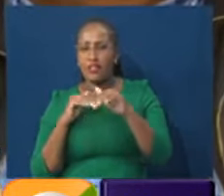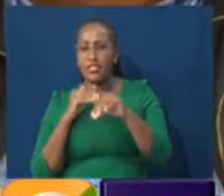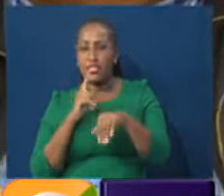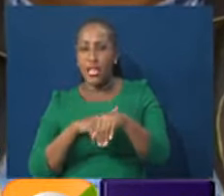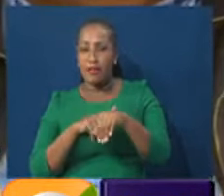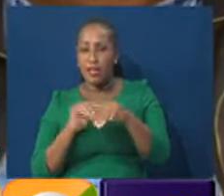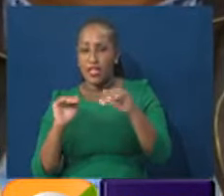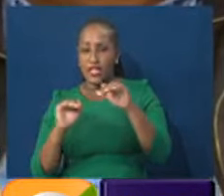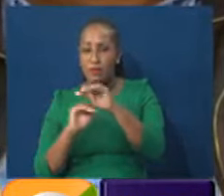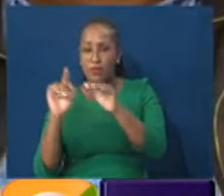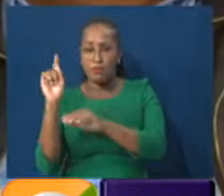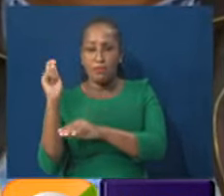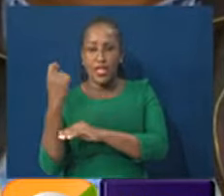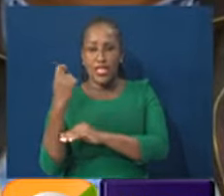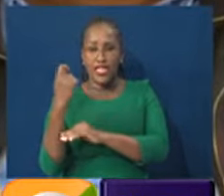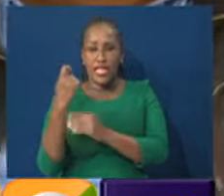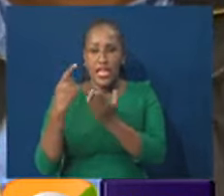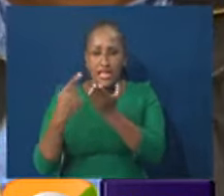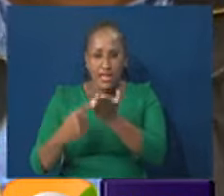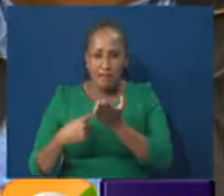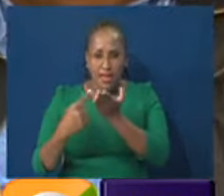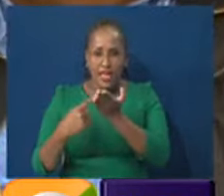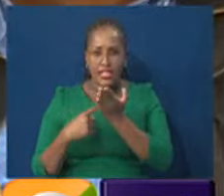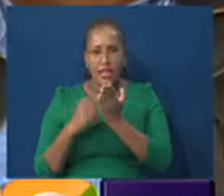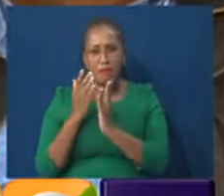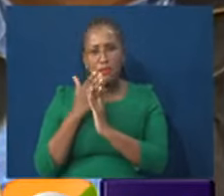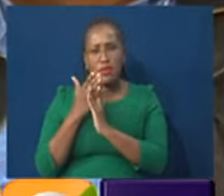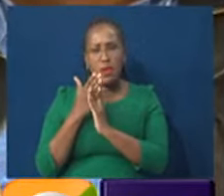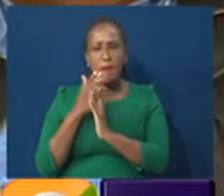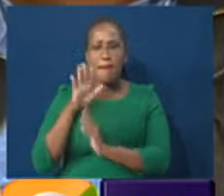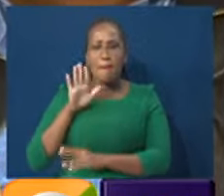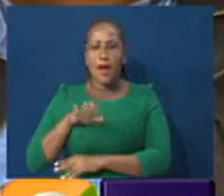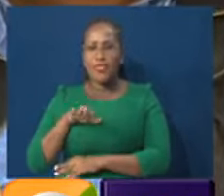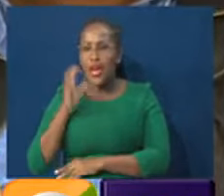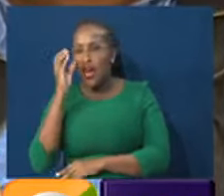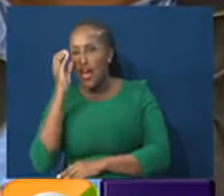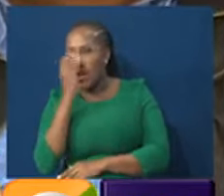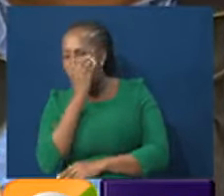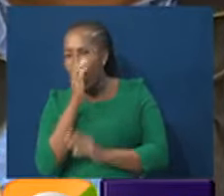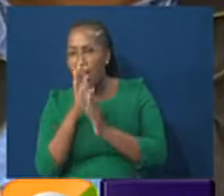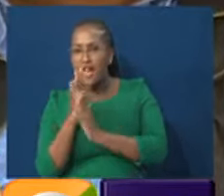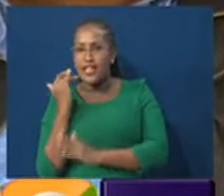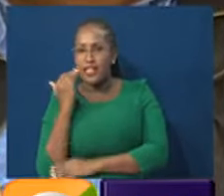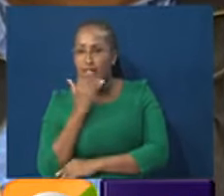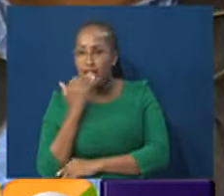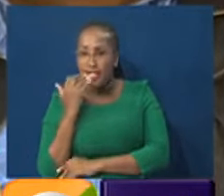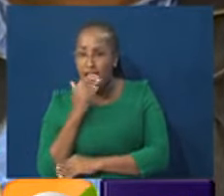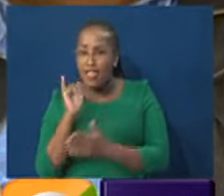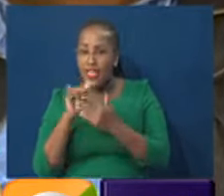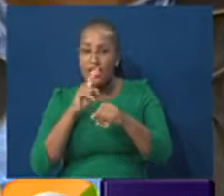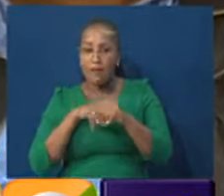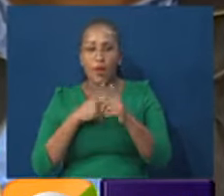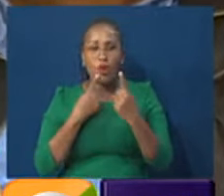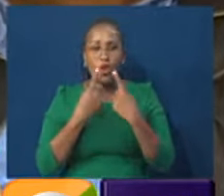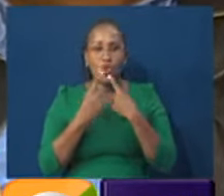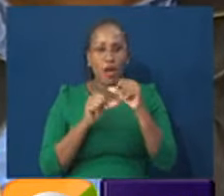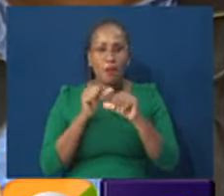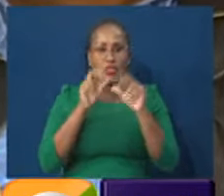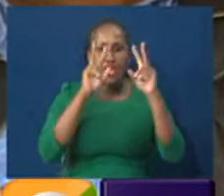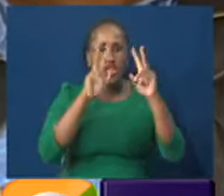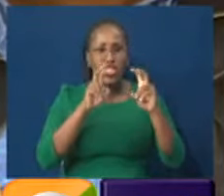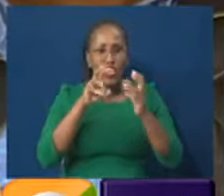a deputy president debate, that debate between Martha Karua and Gachagua. He was talking about the issue about